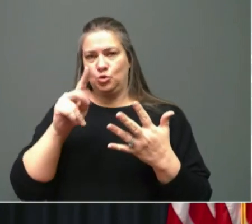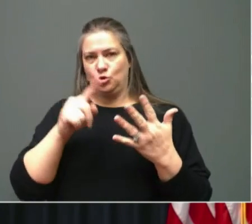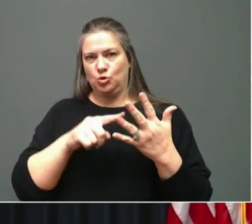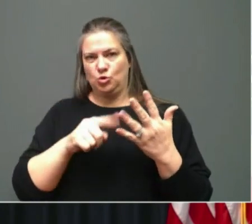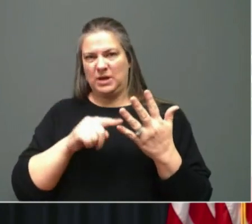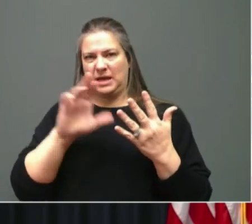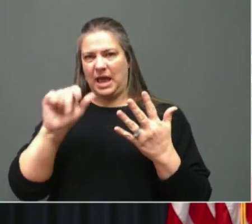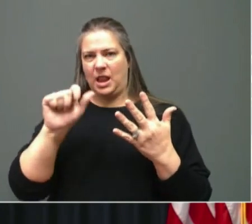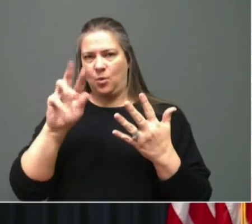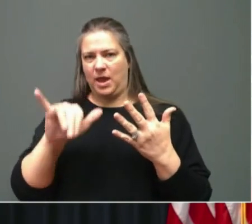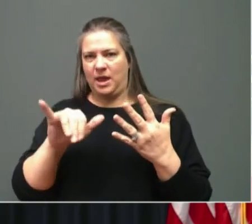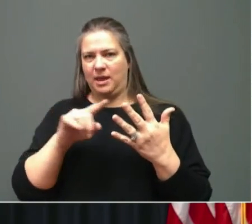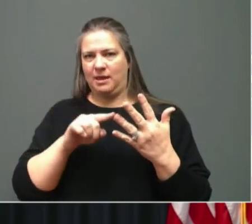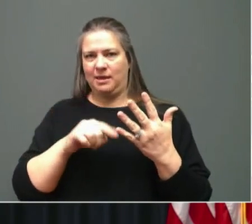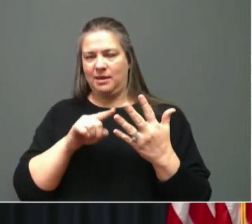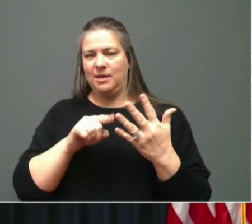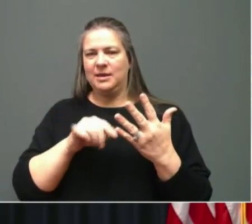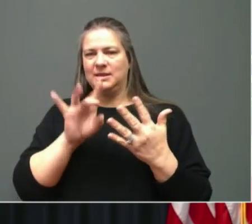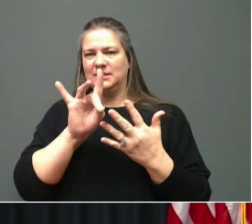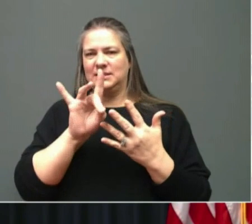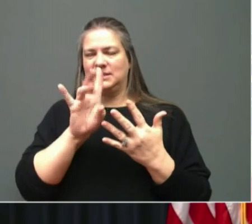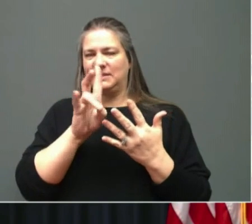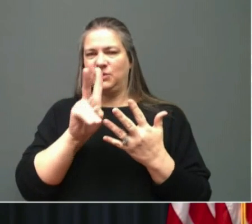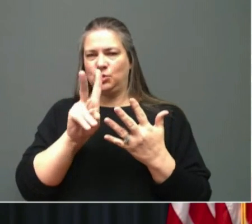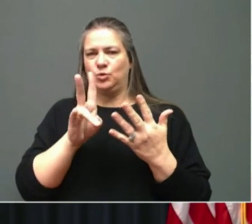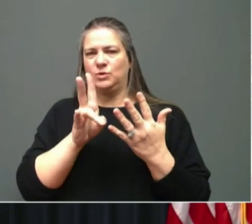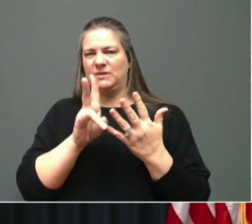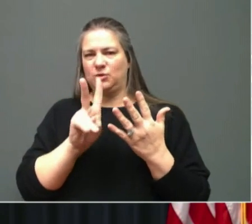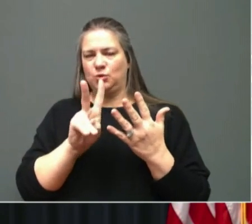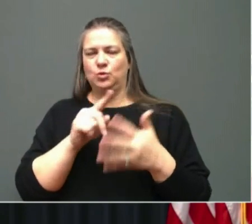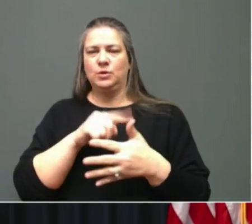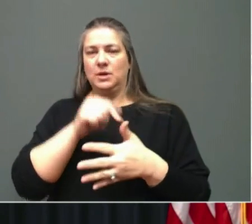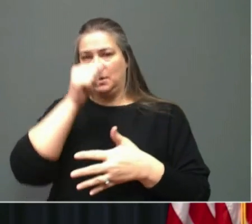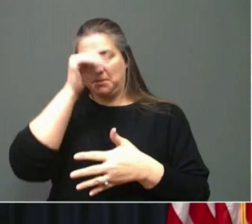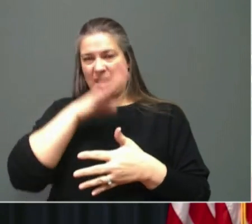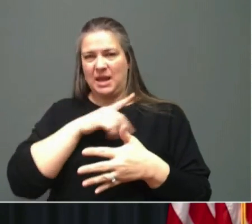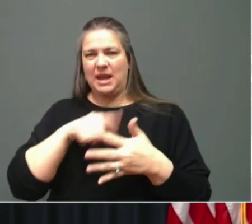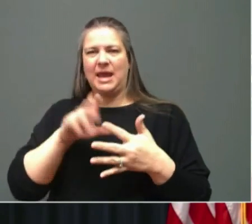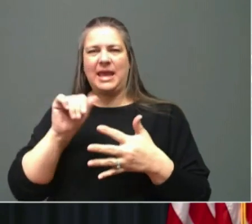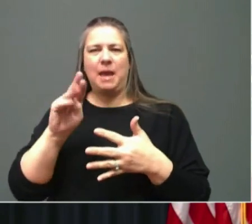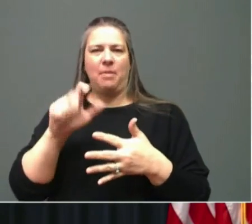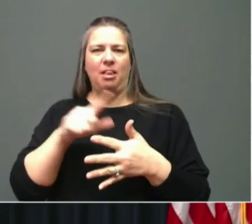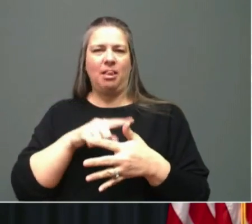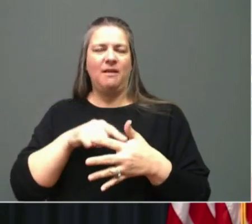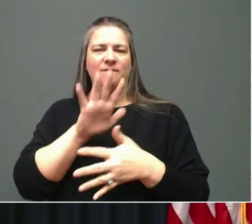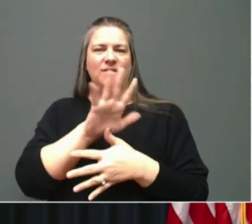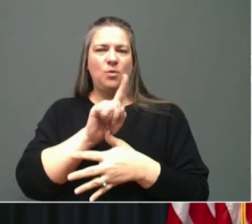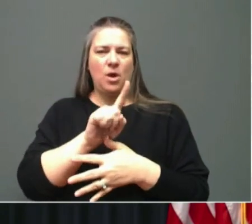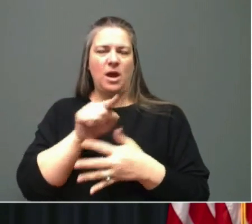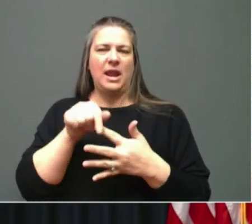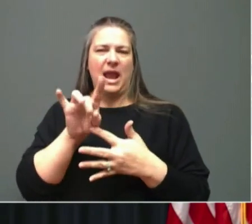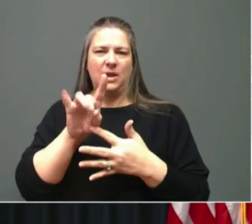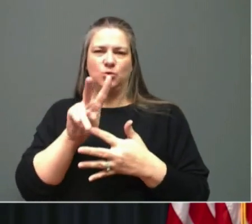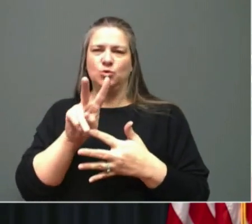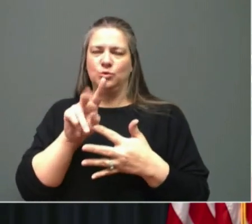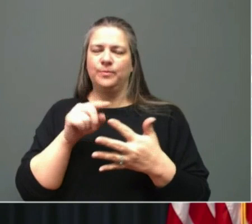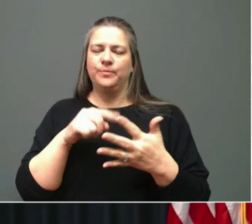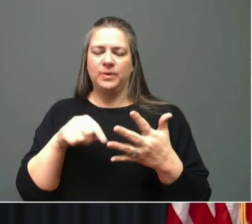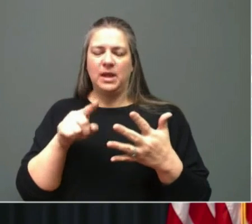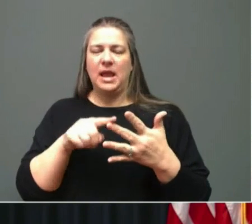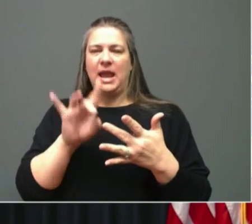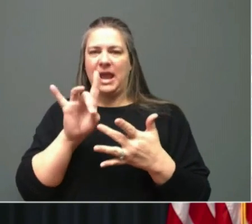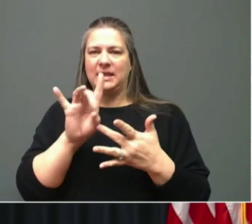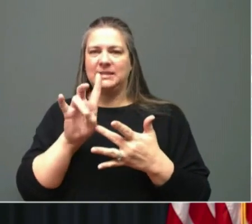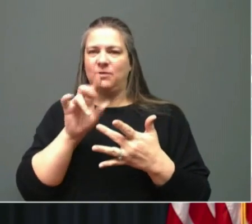age 72, 2 men from Campbell County, ages 51 and 82, 87-year-old woman